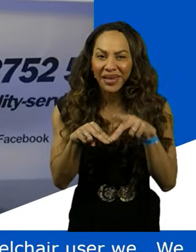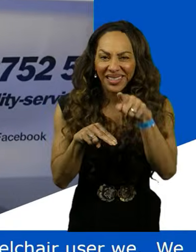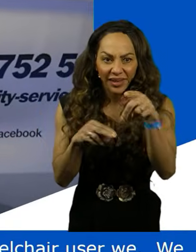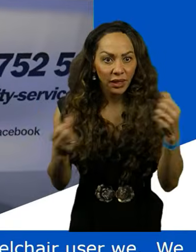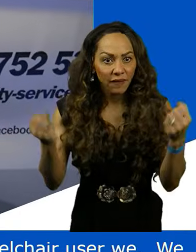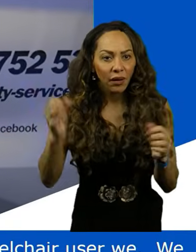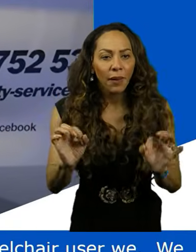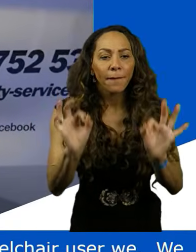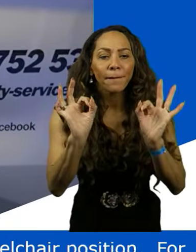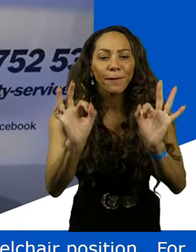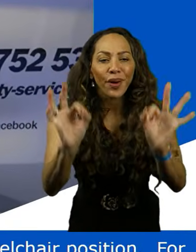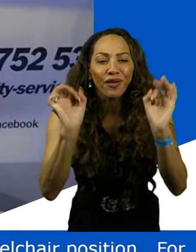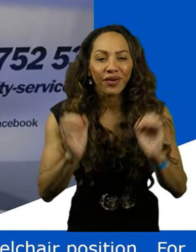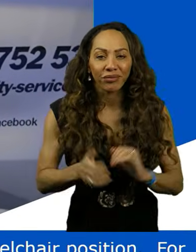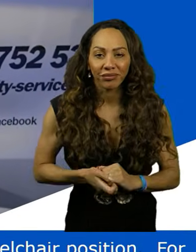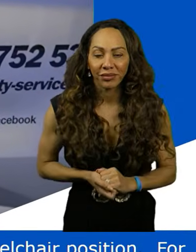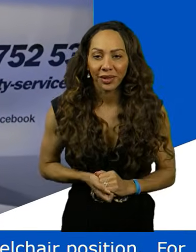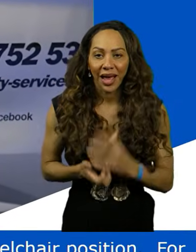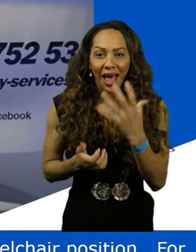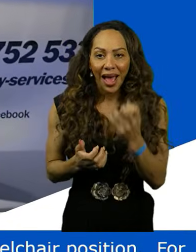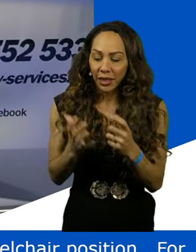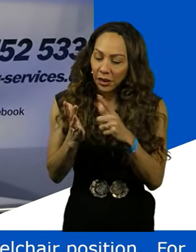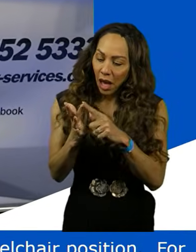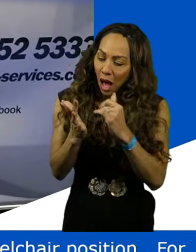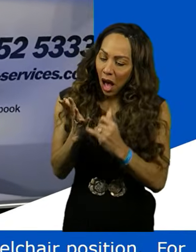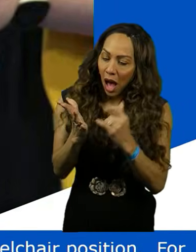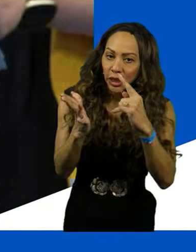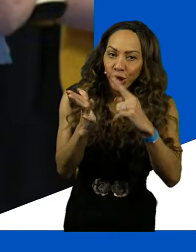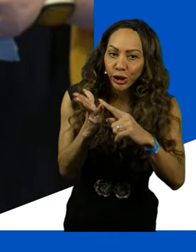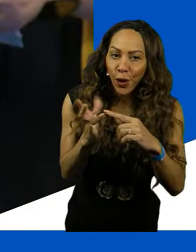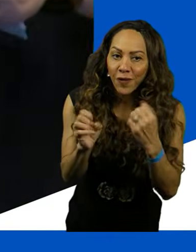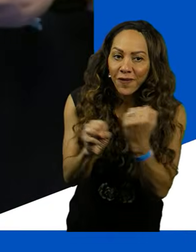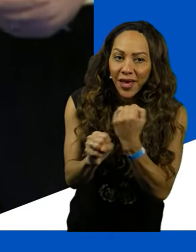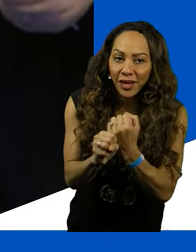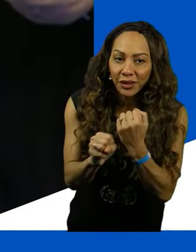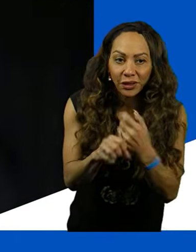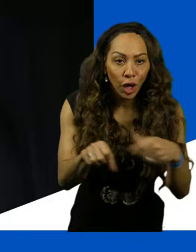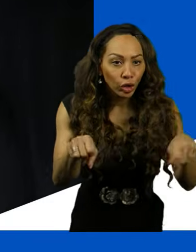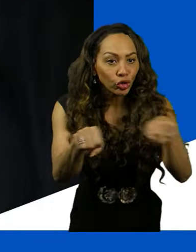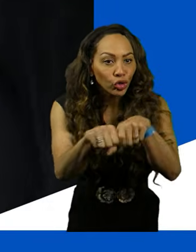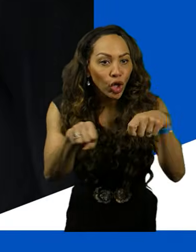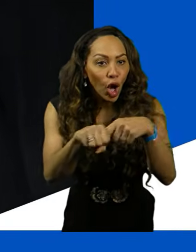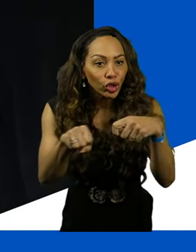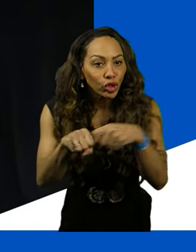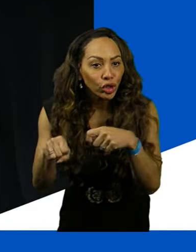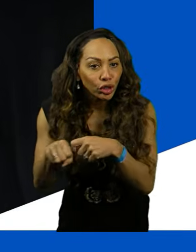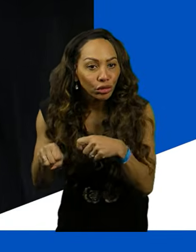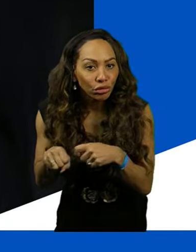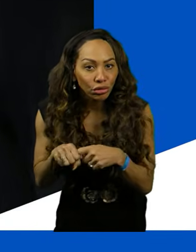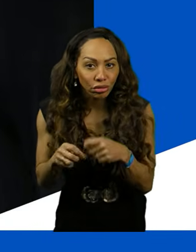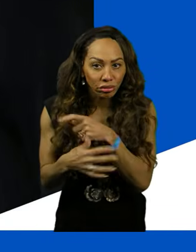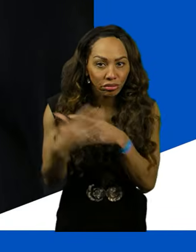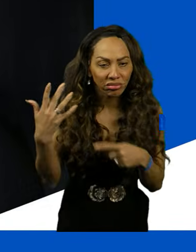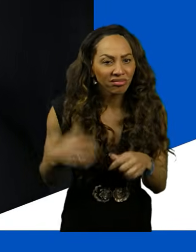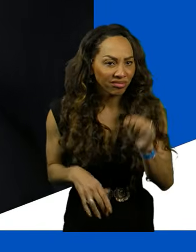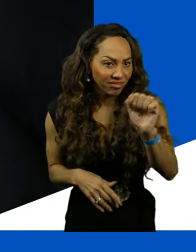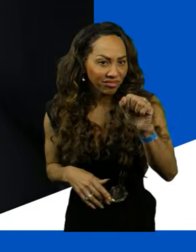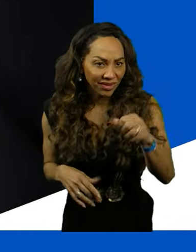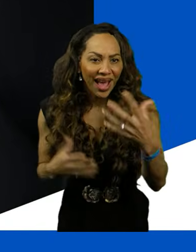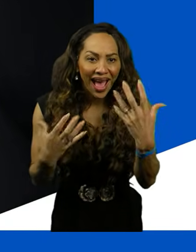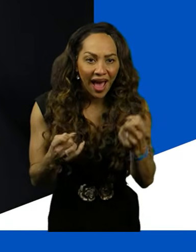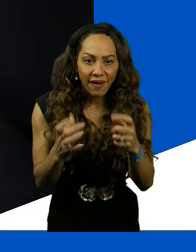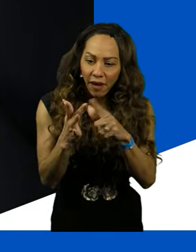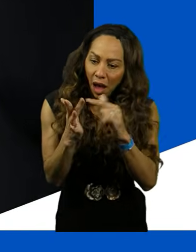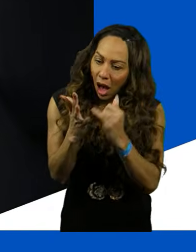got things like ISOFIX and charging points to make it really family friendly, right? Yeah, so all of the seats come with ISOFIX as